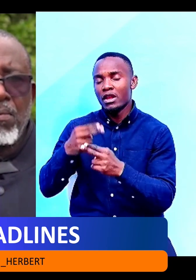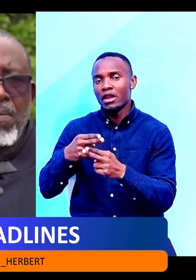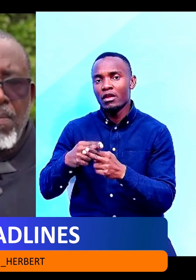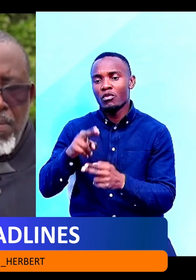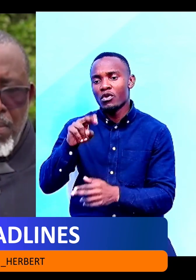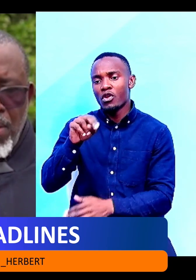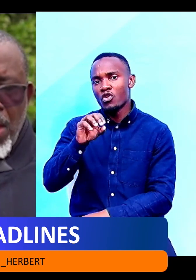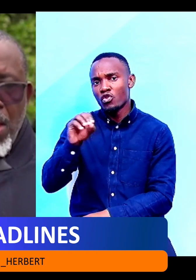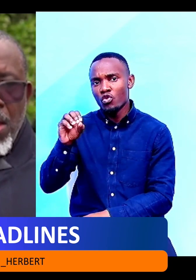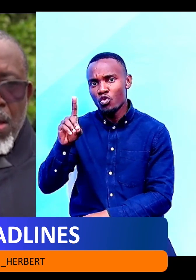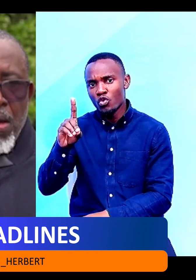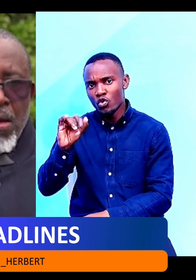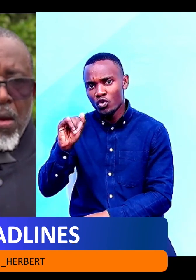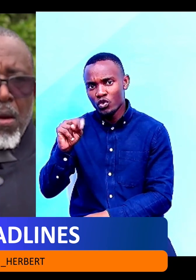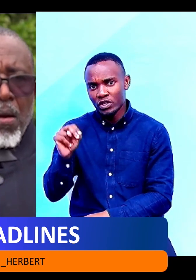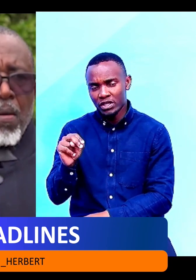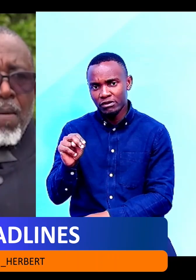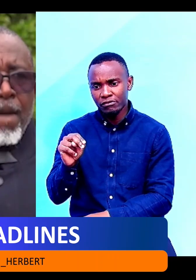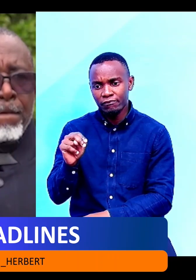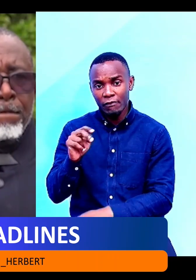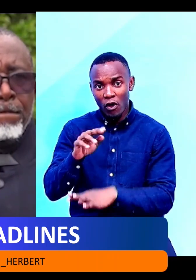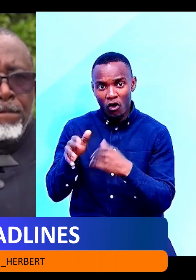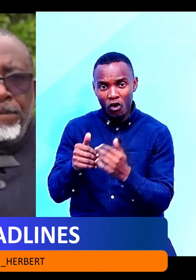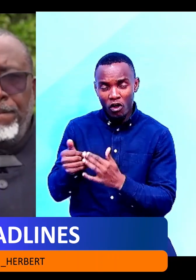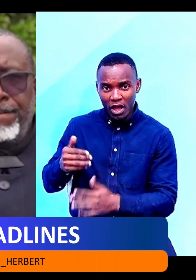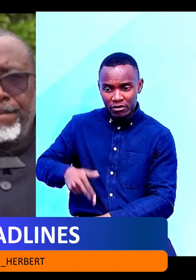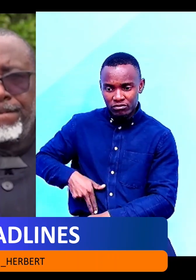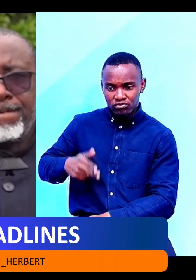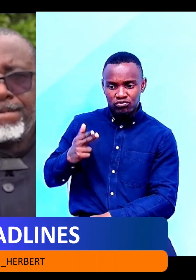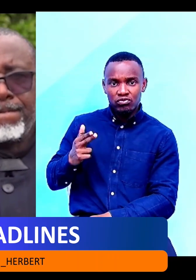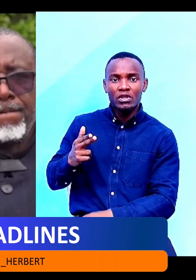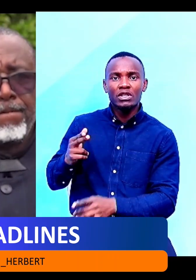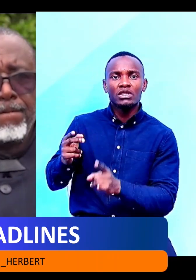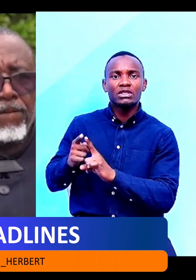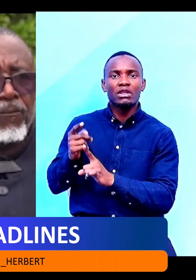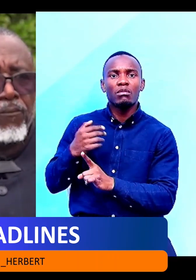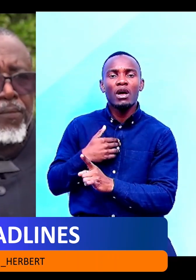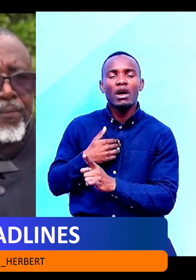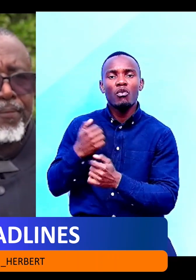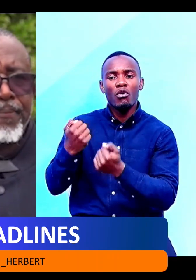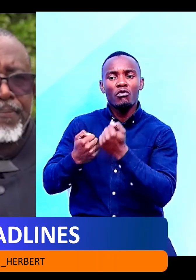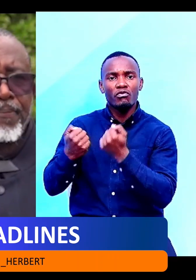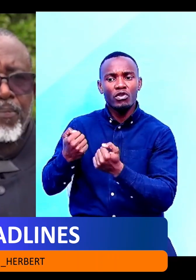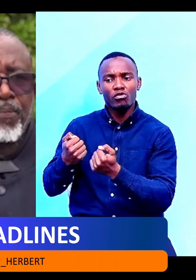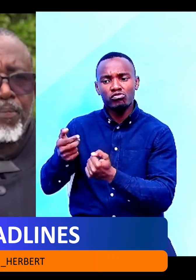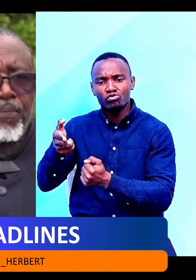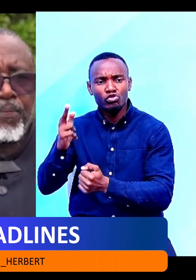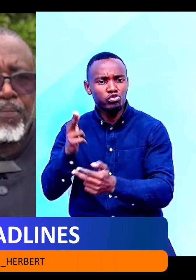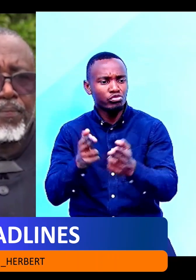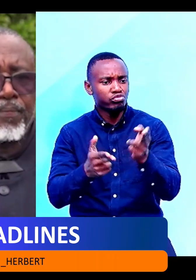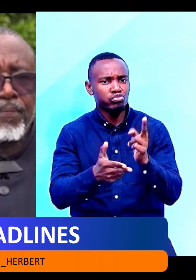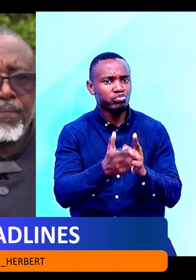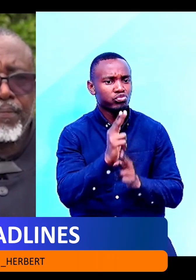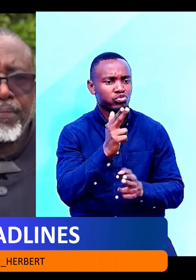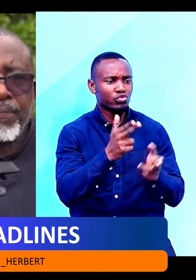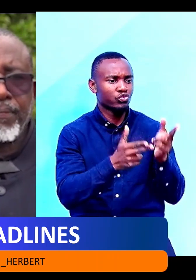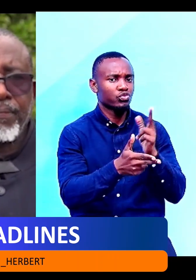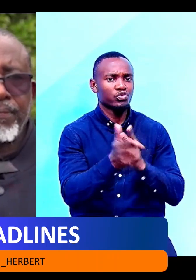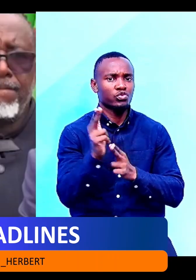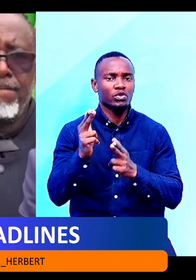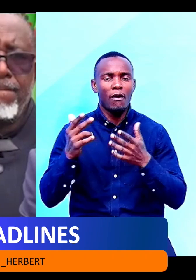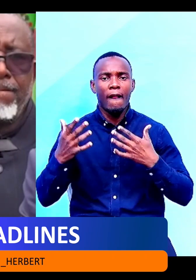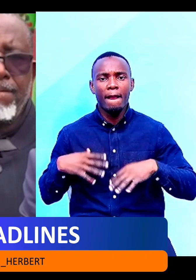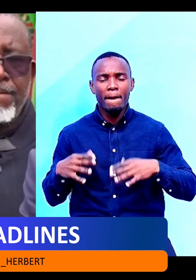rifles and drove in a convoy of unmarked Subarus, shooting and killing innocent protesters aimlessly in the streets and